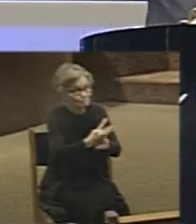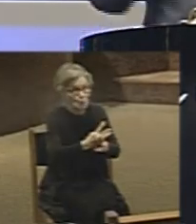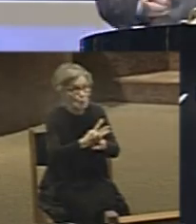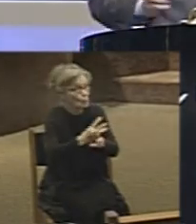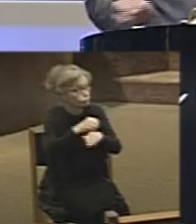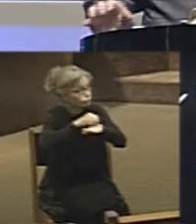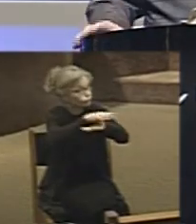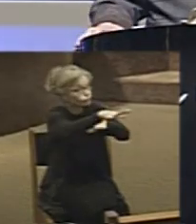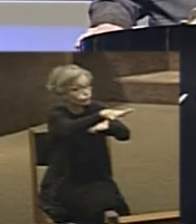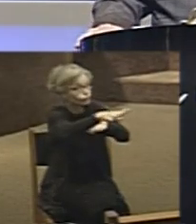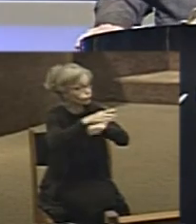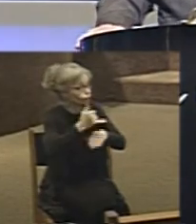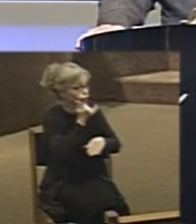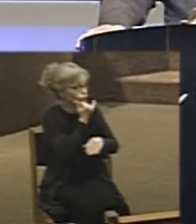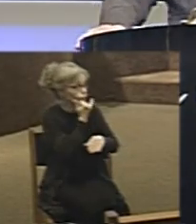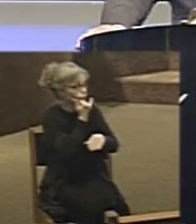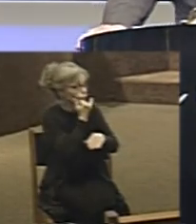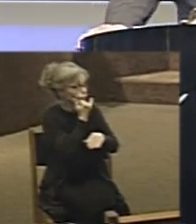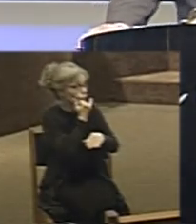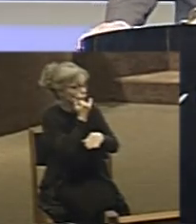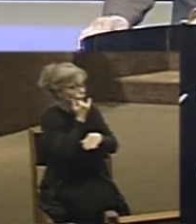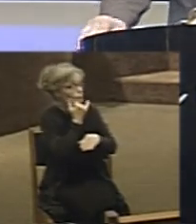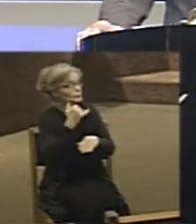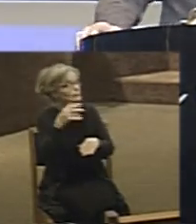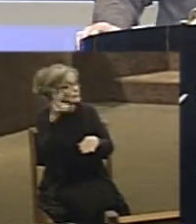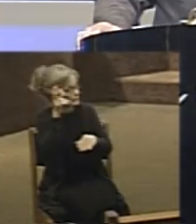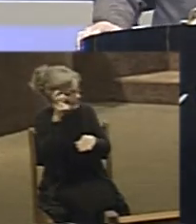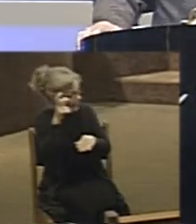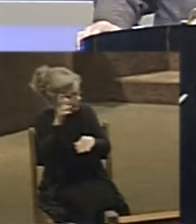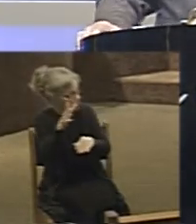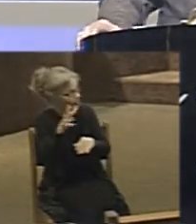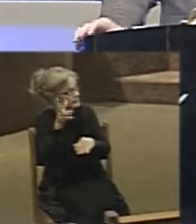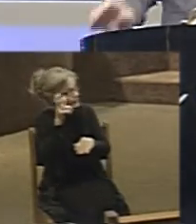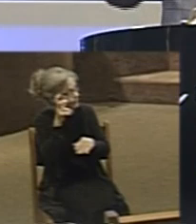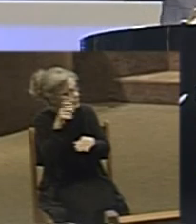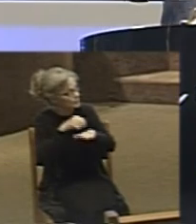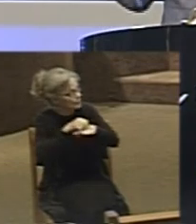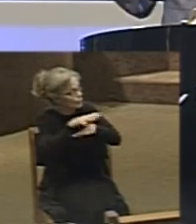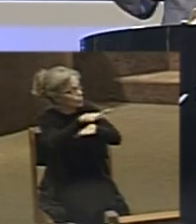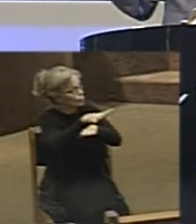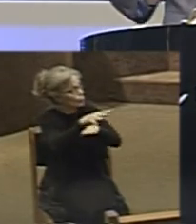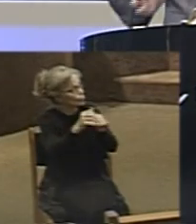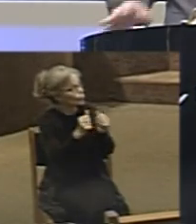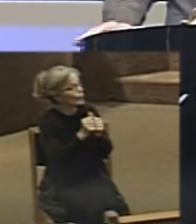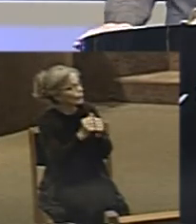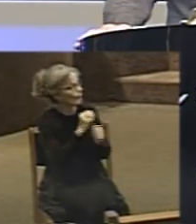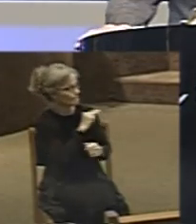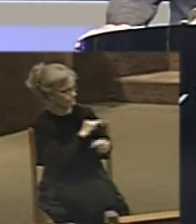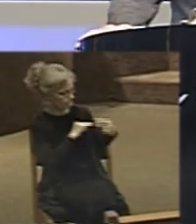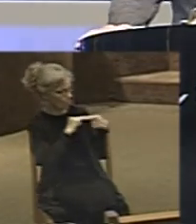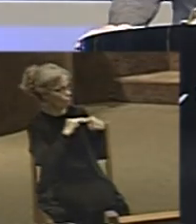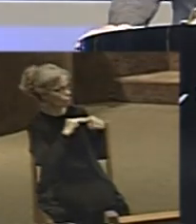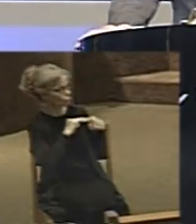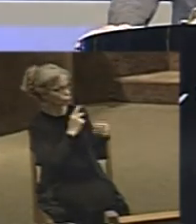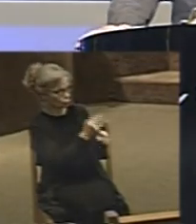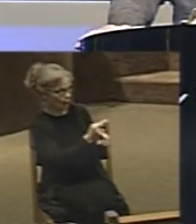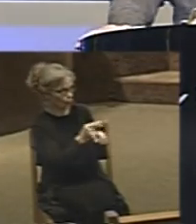They have prevailed in the disposition of morals in